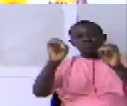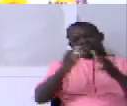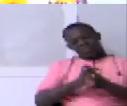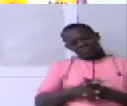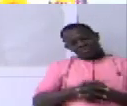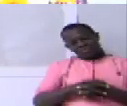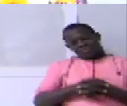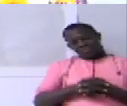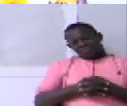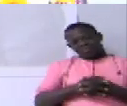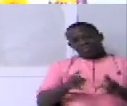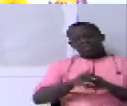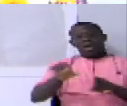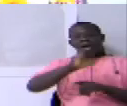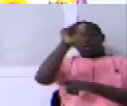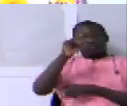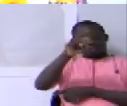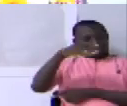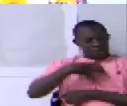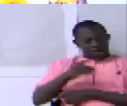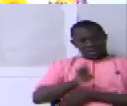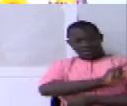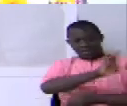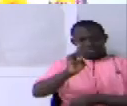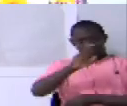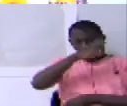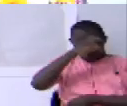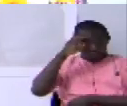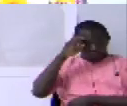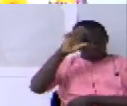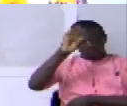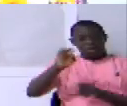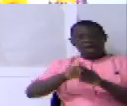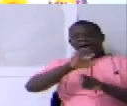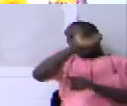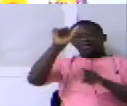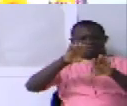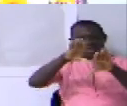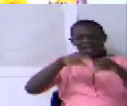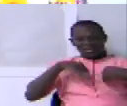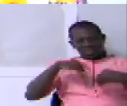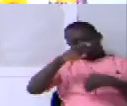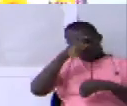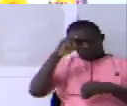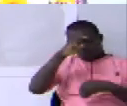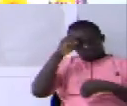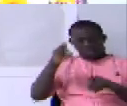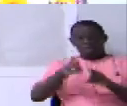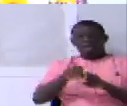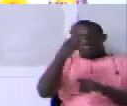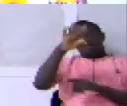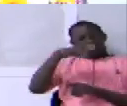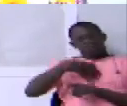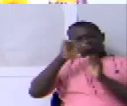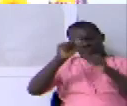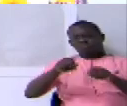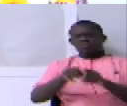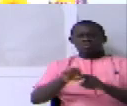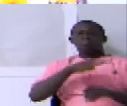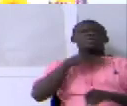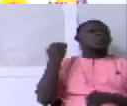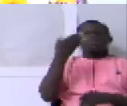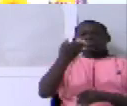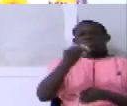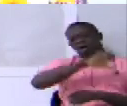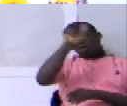bulute mem mukandarlati and you want them to walk, adu ilafta do koke and they will walk. andu be do kokela If they want, they will kill you and they go their way. ni